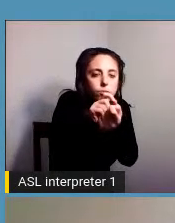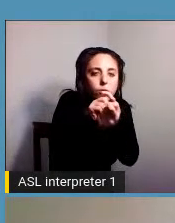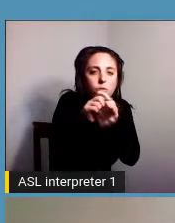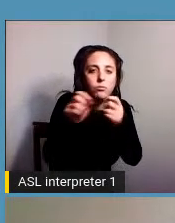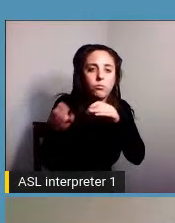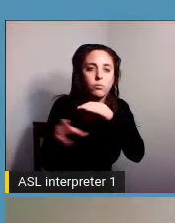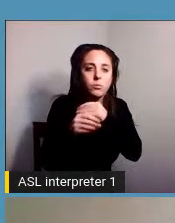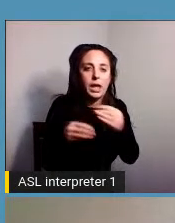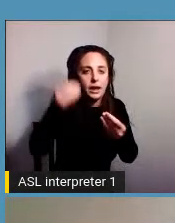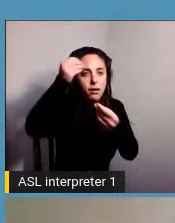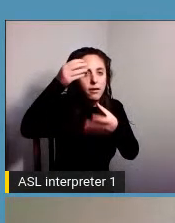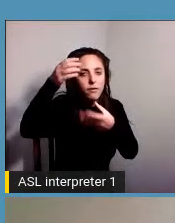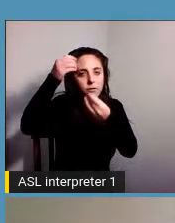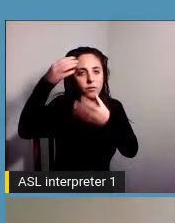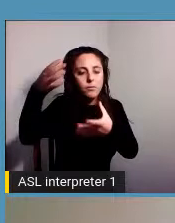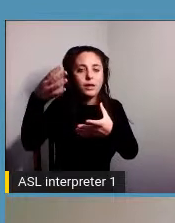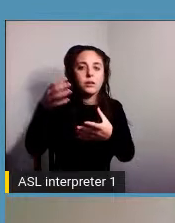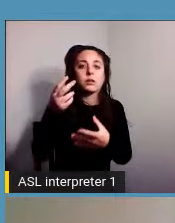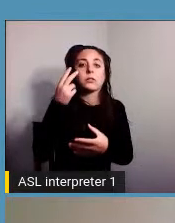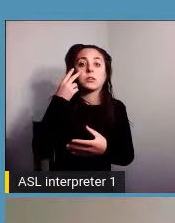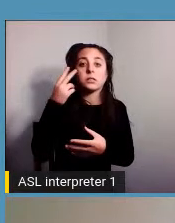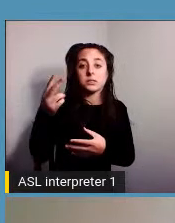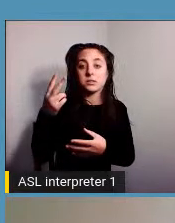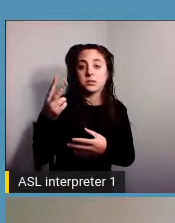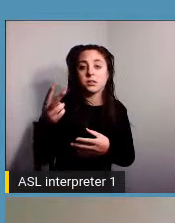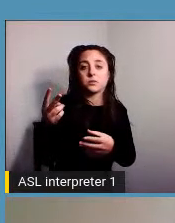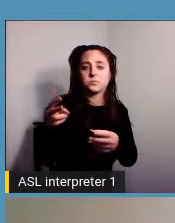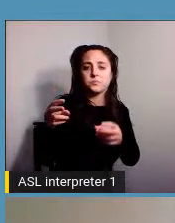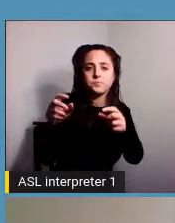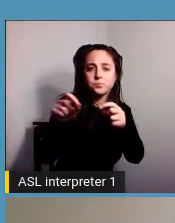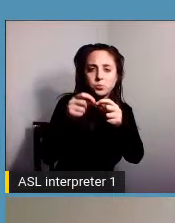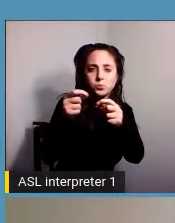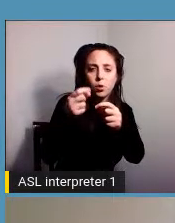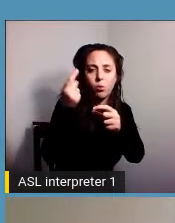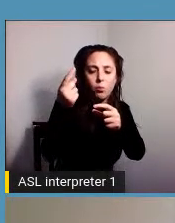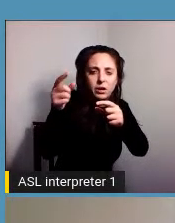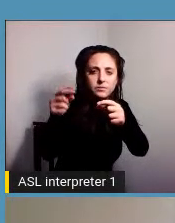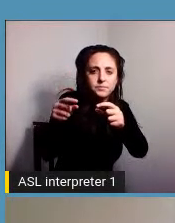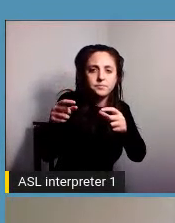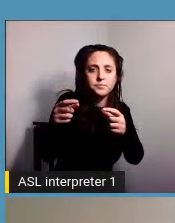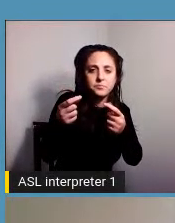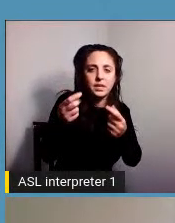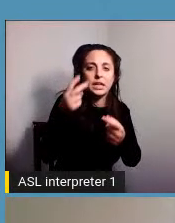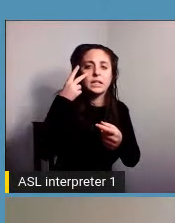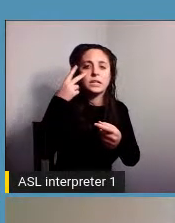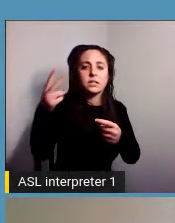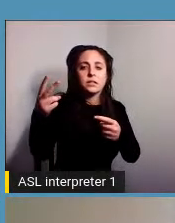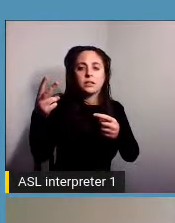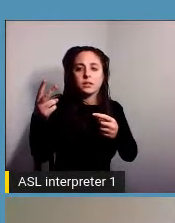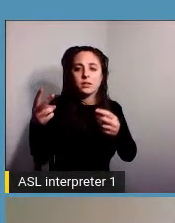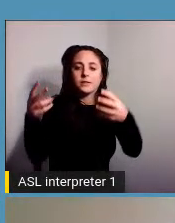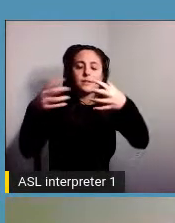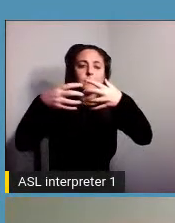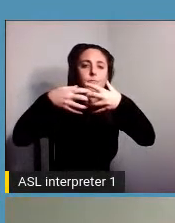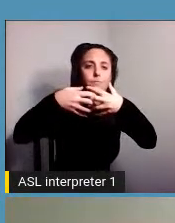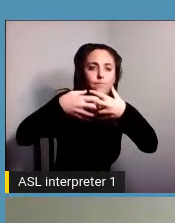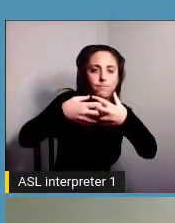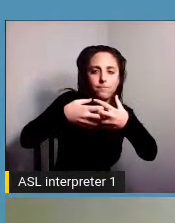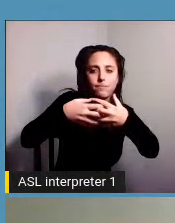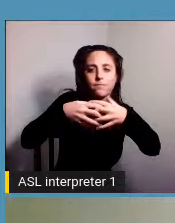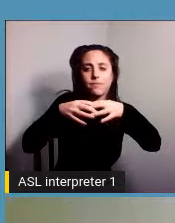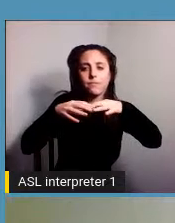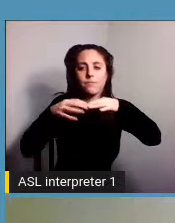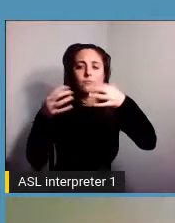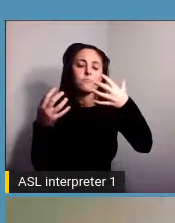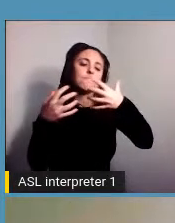information there. Here you can see through one of these joins how the strands are coming through. You can also see why we had to do it on each